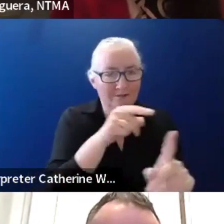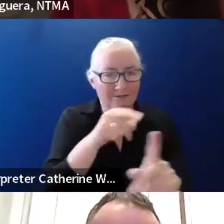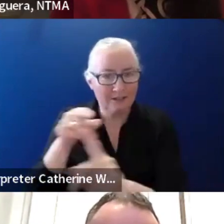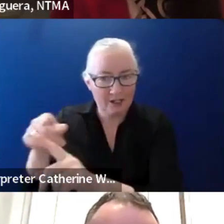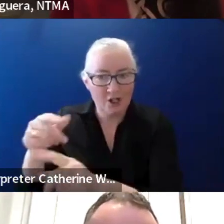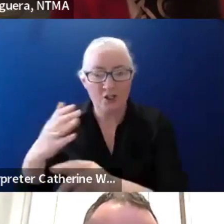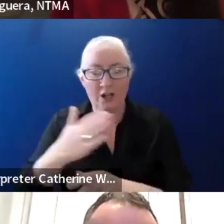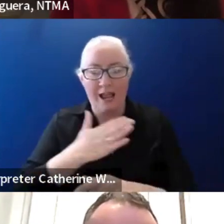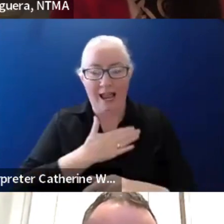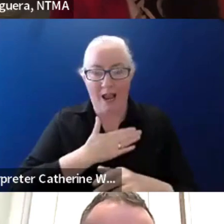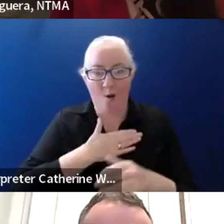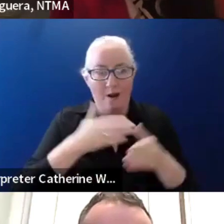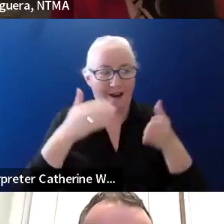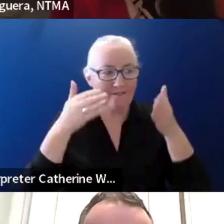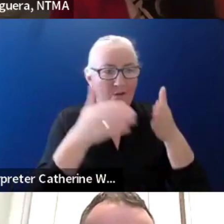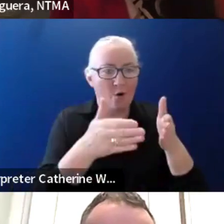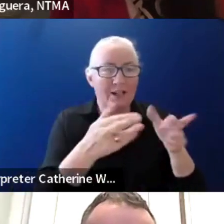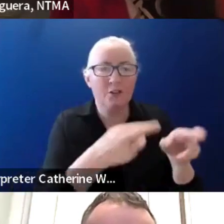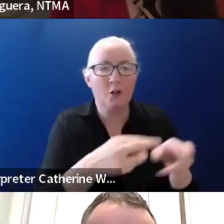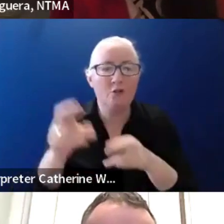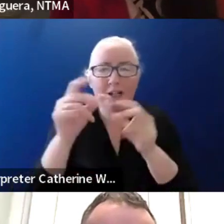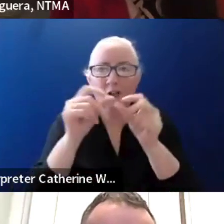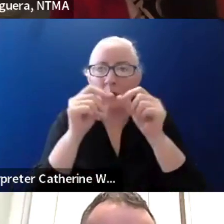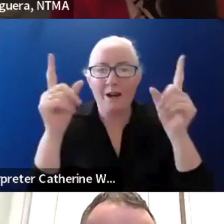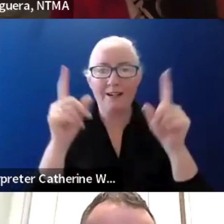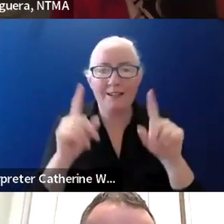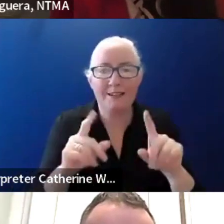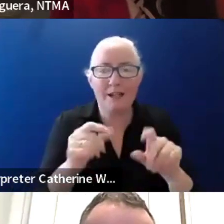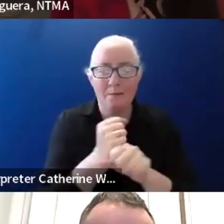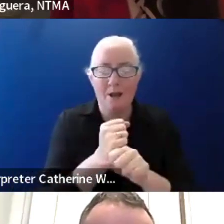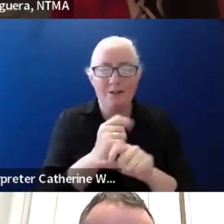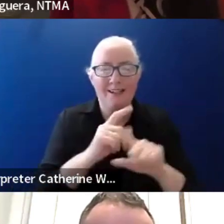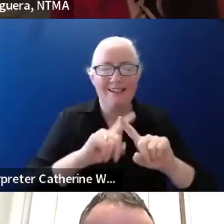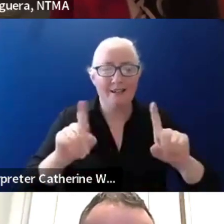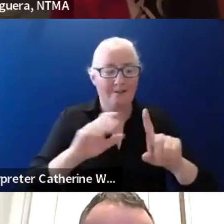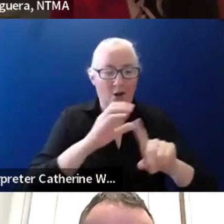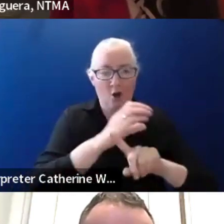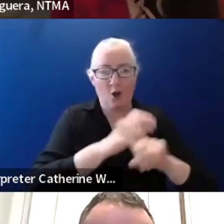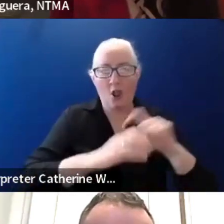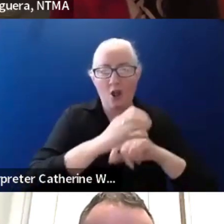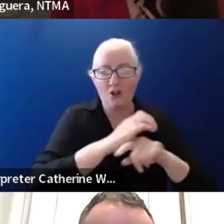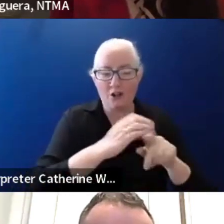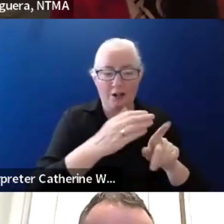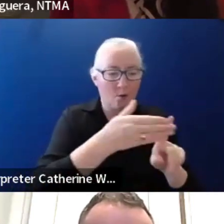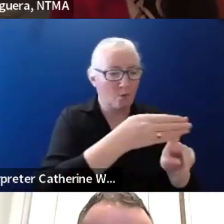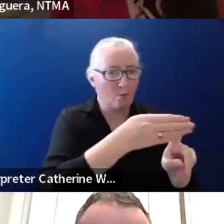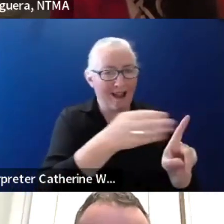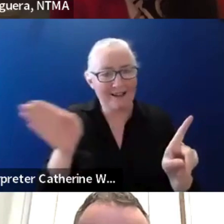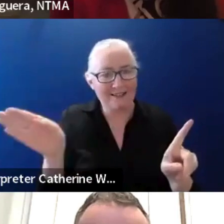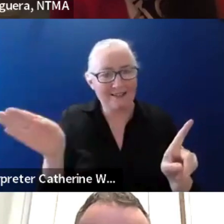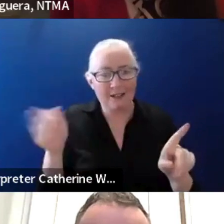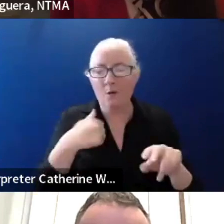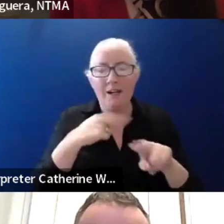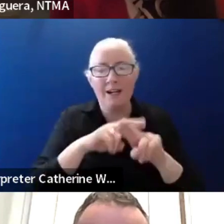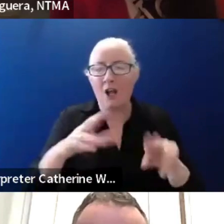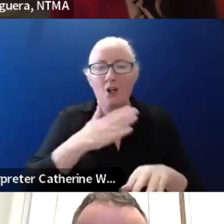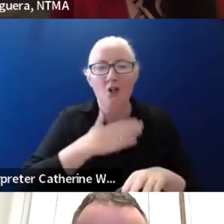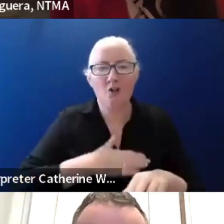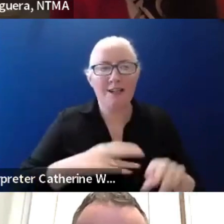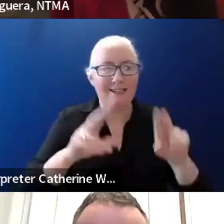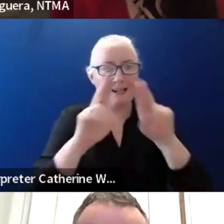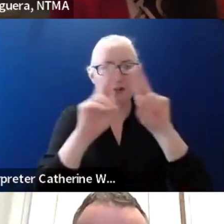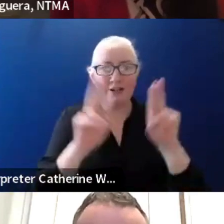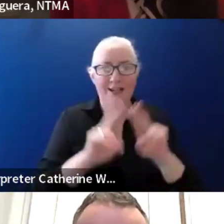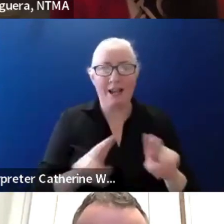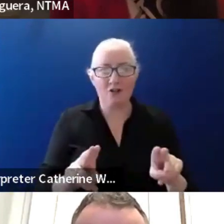our focus is to raise awareness of different cultures in the wider sense. So we are not just internationals. We